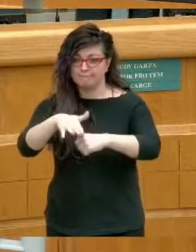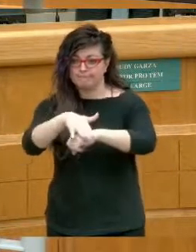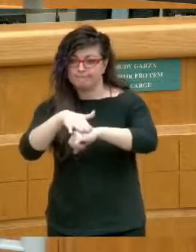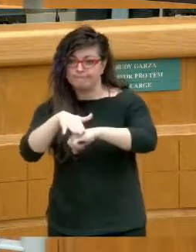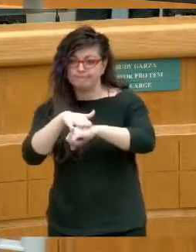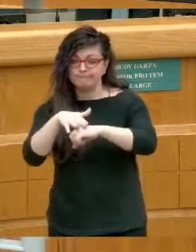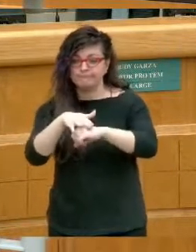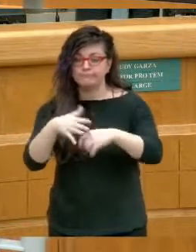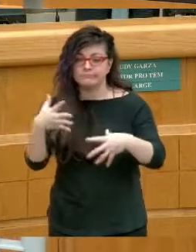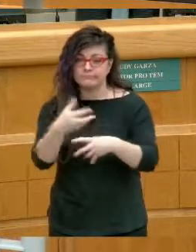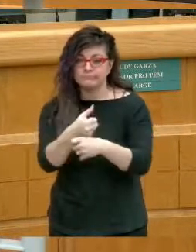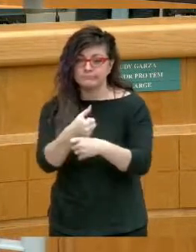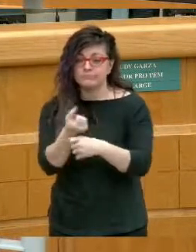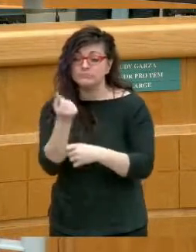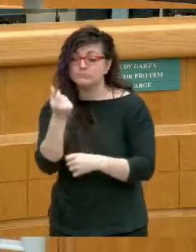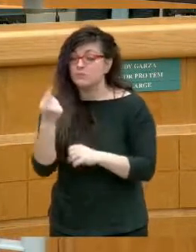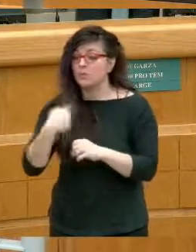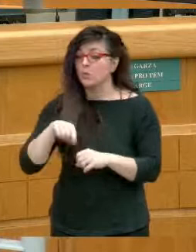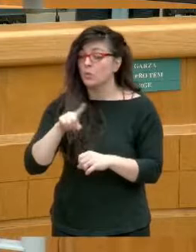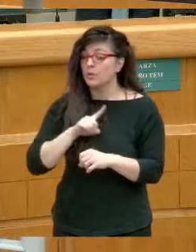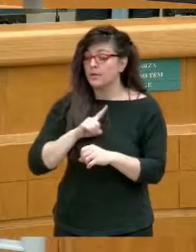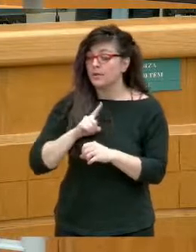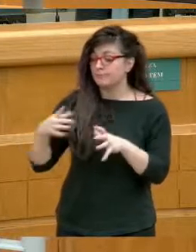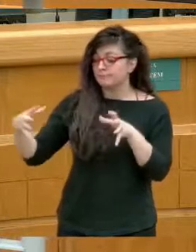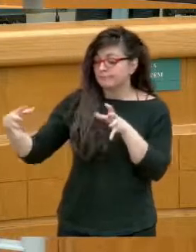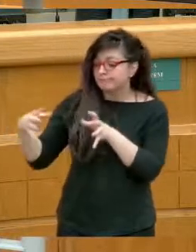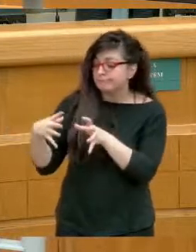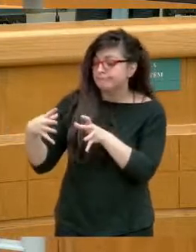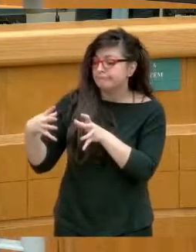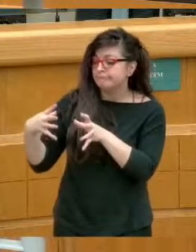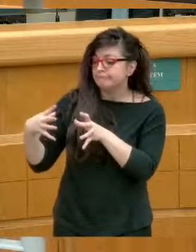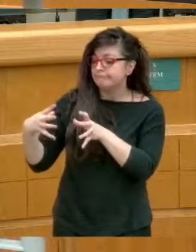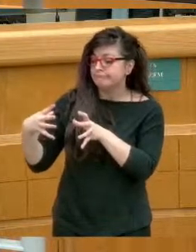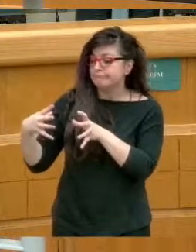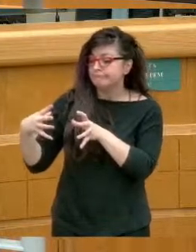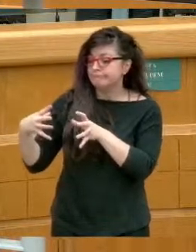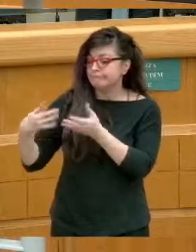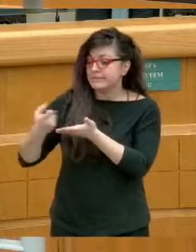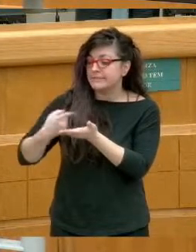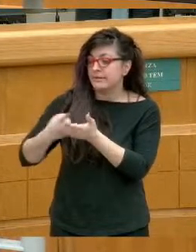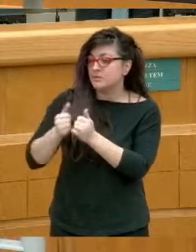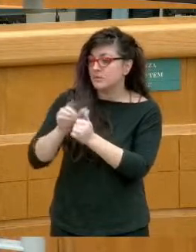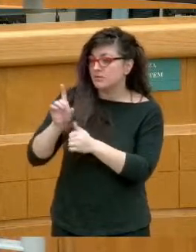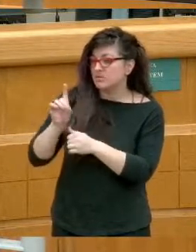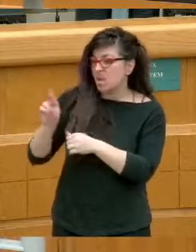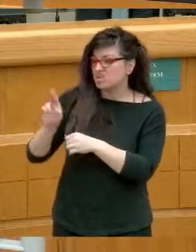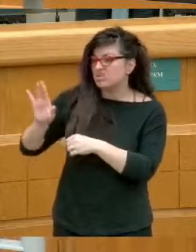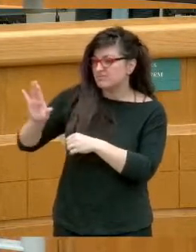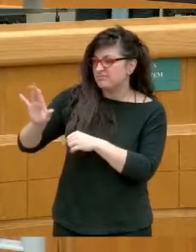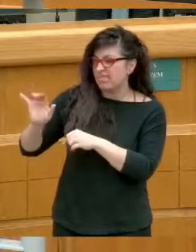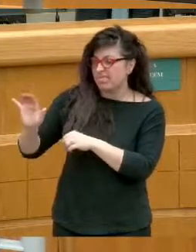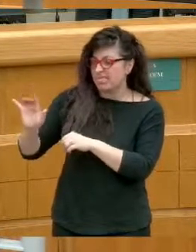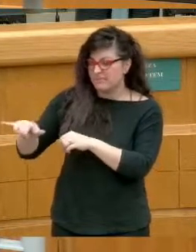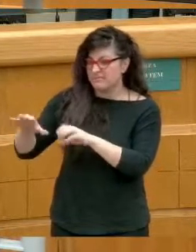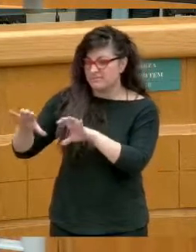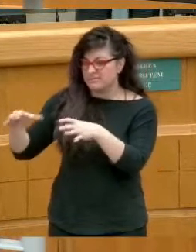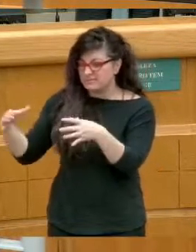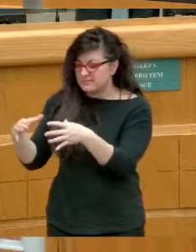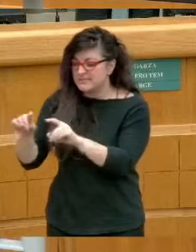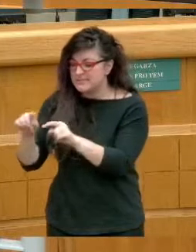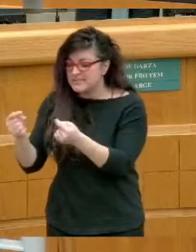coming. We meet with Dr. Bird and Dr. Tussaud and their team a couple of times a week to go over what they're working on and then get ready for